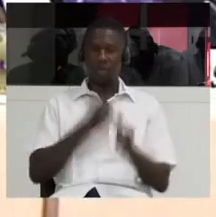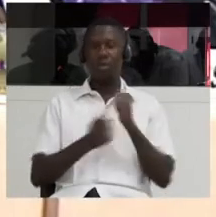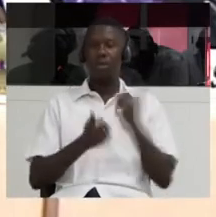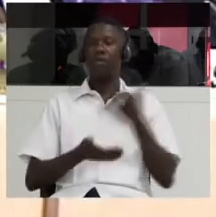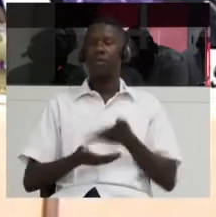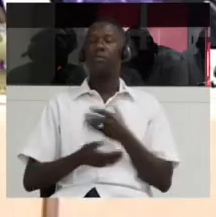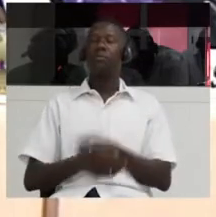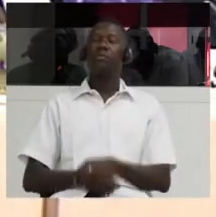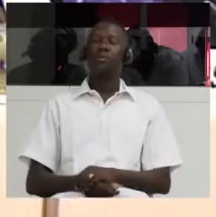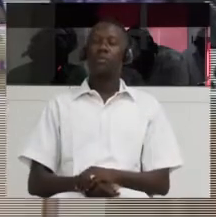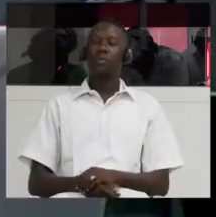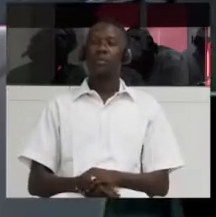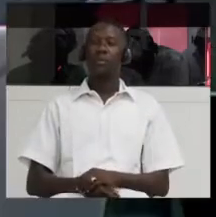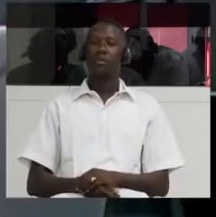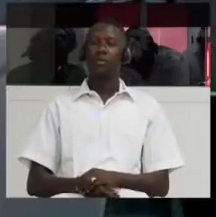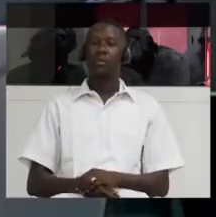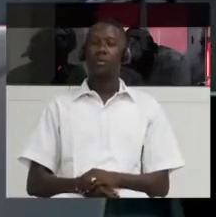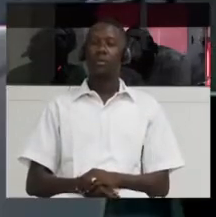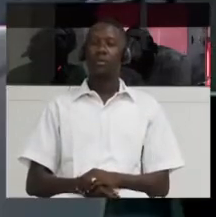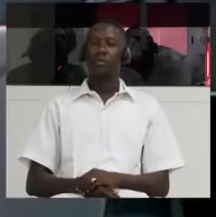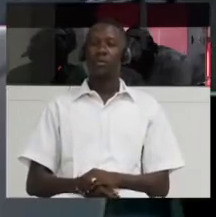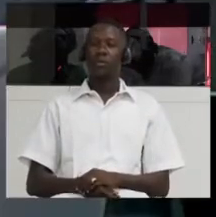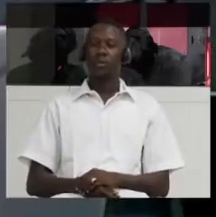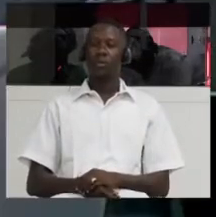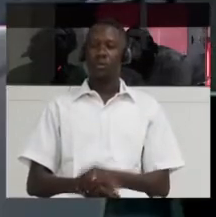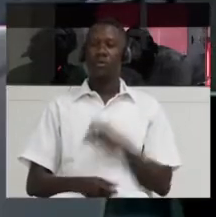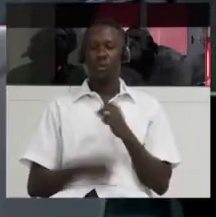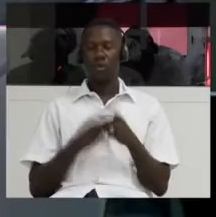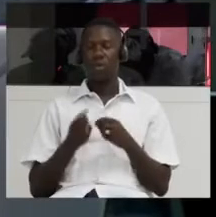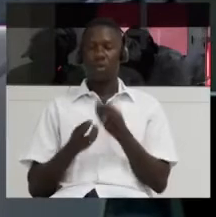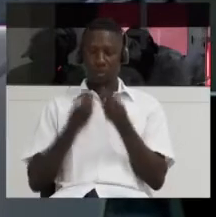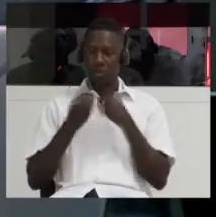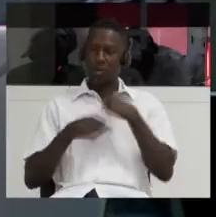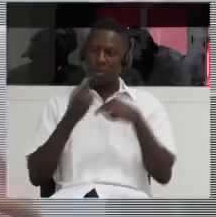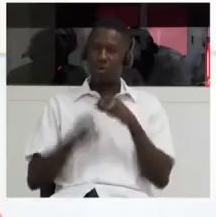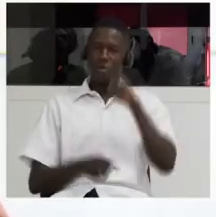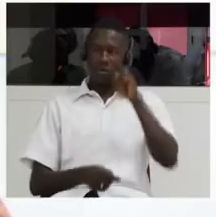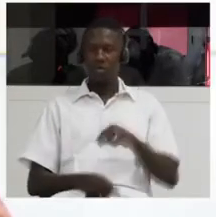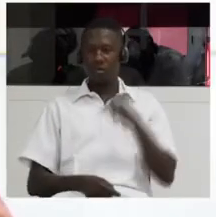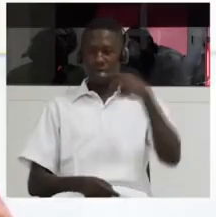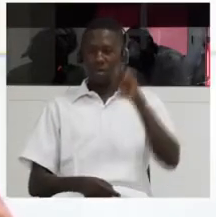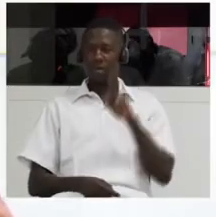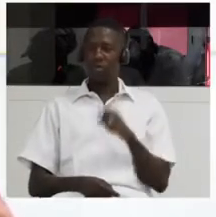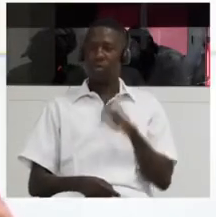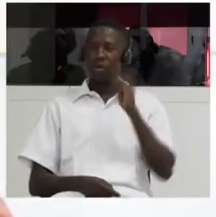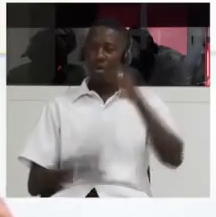So tell us about November 11, what happened that night? The council members came